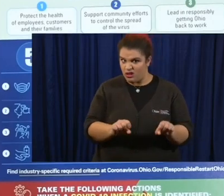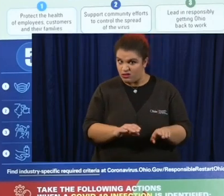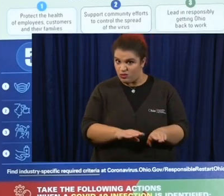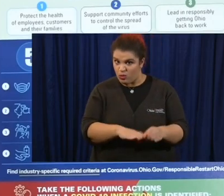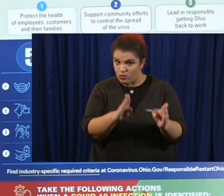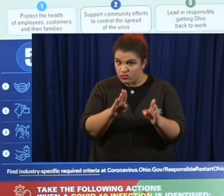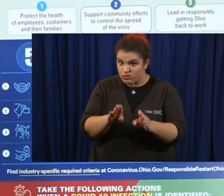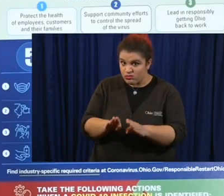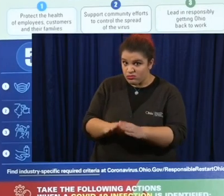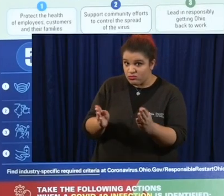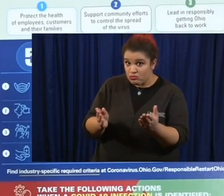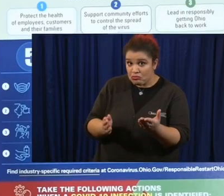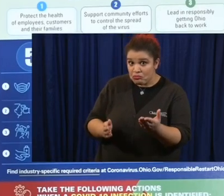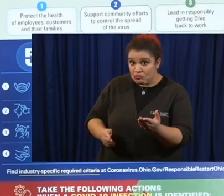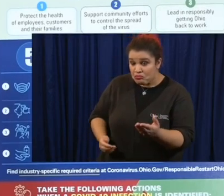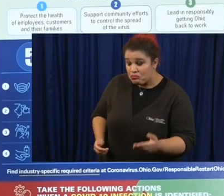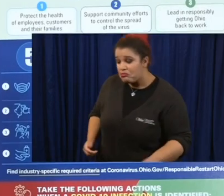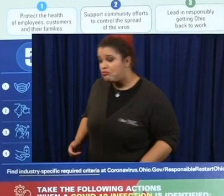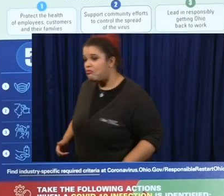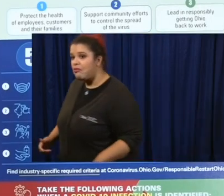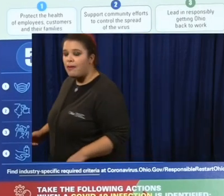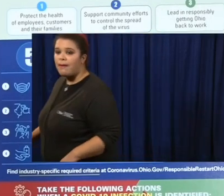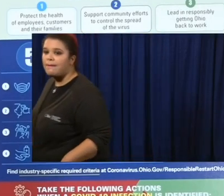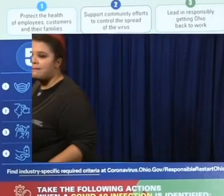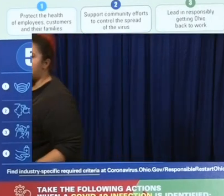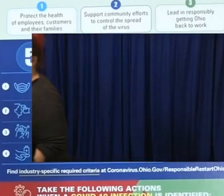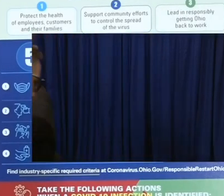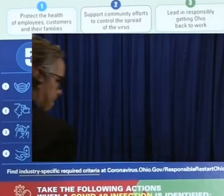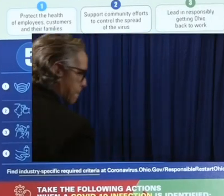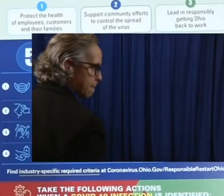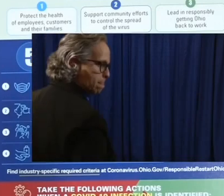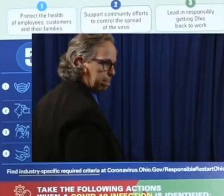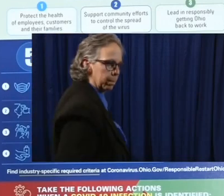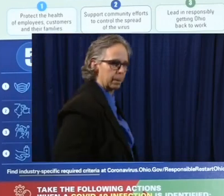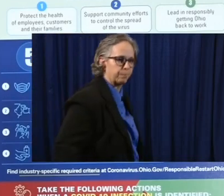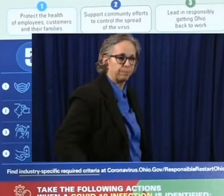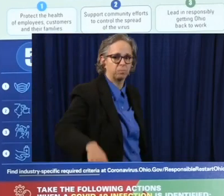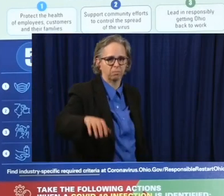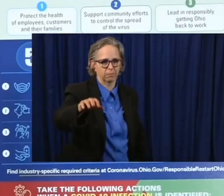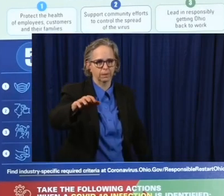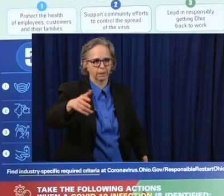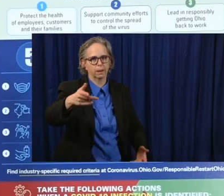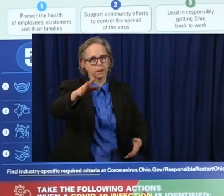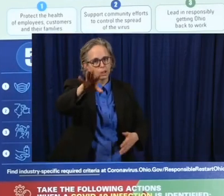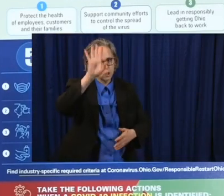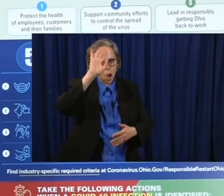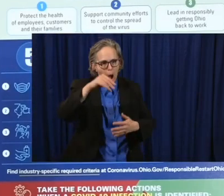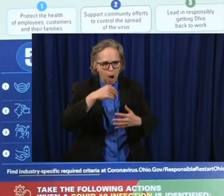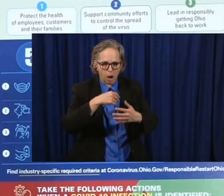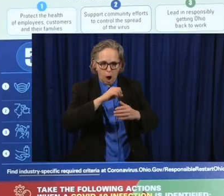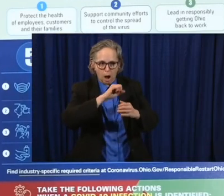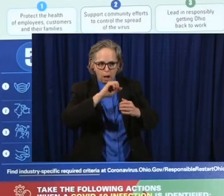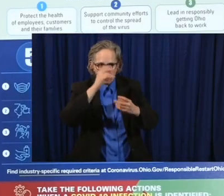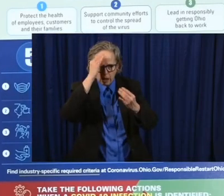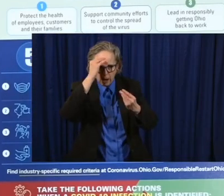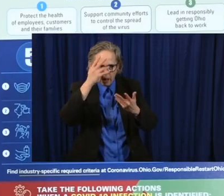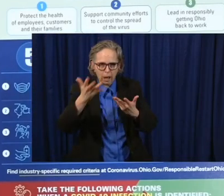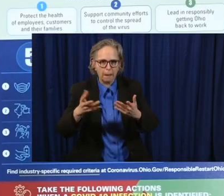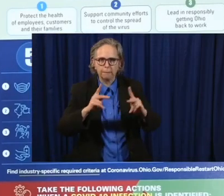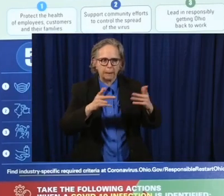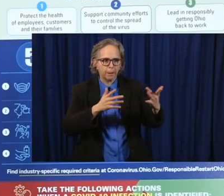We've certainly looked at about everything because we hear from people, and I've gotten texts,